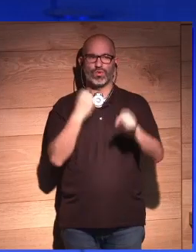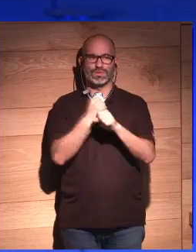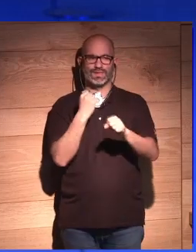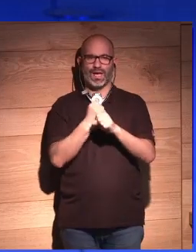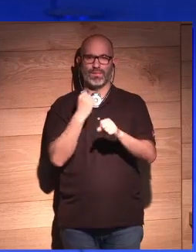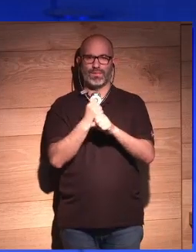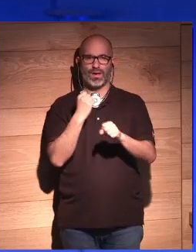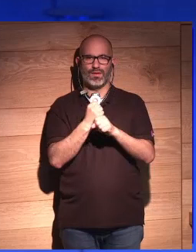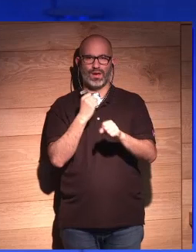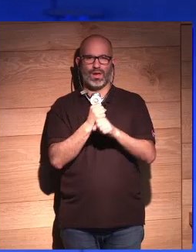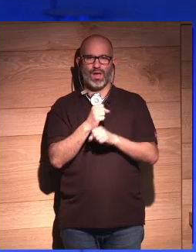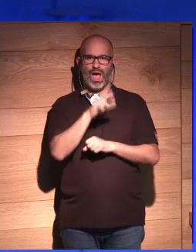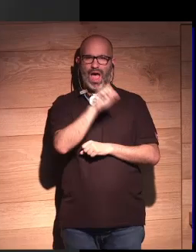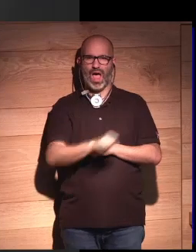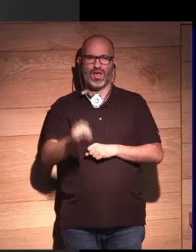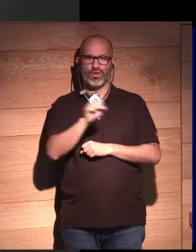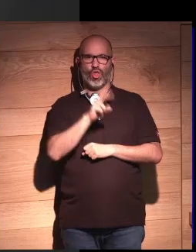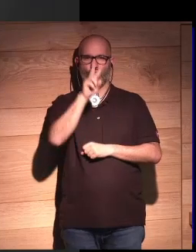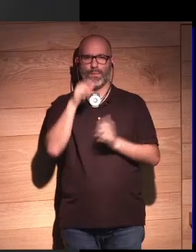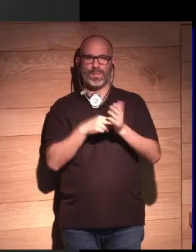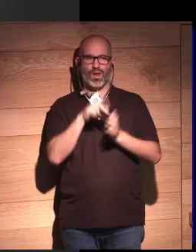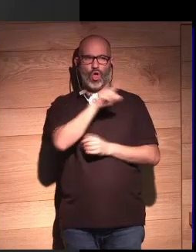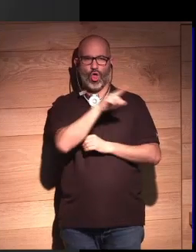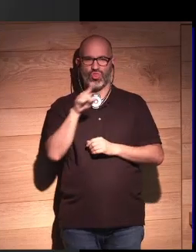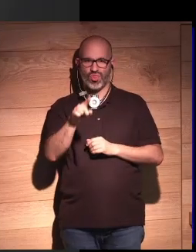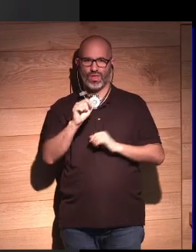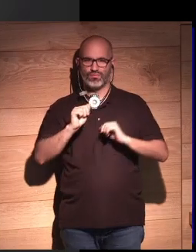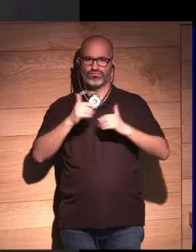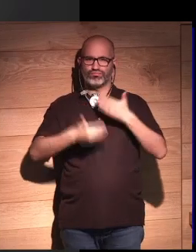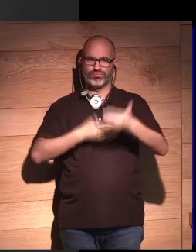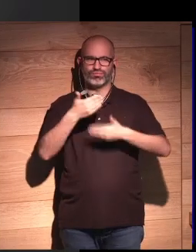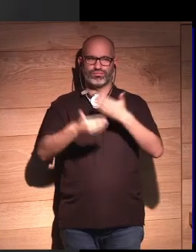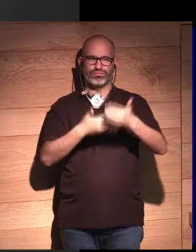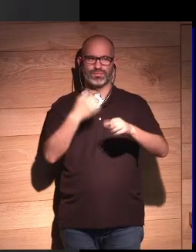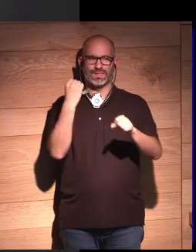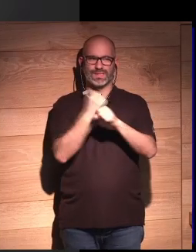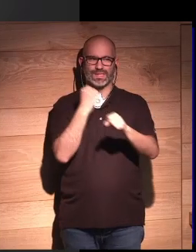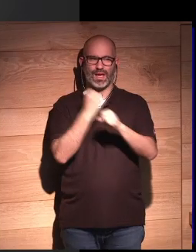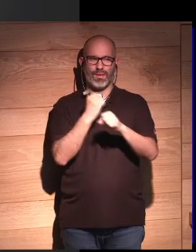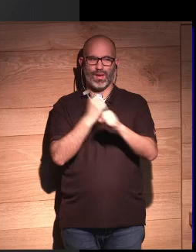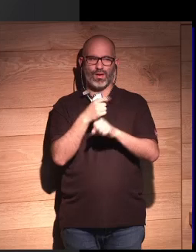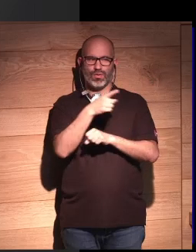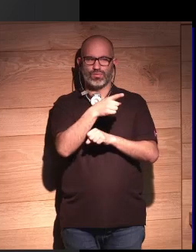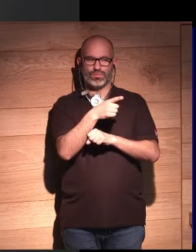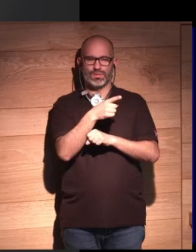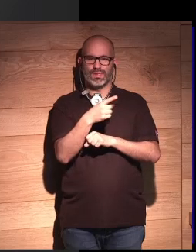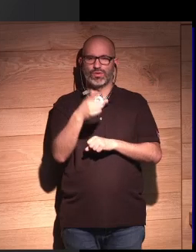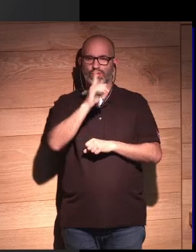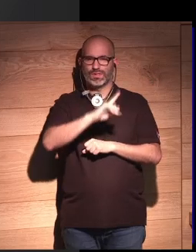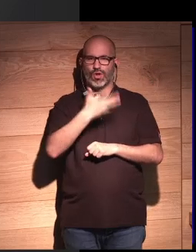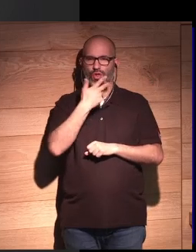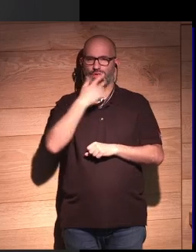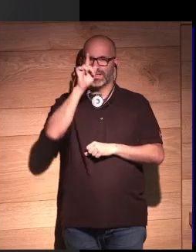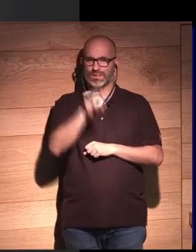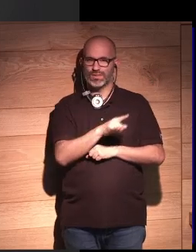people are familiar with that term, but that's something that was very much in fashion and attempting to describe a way